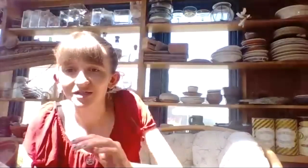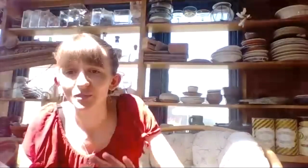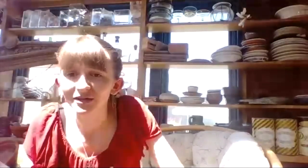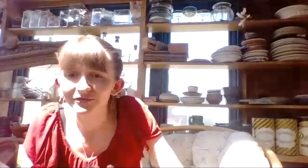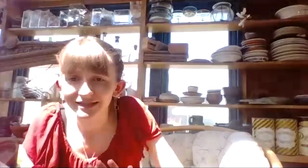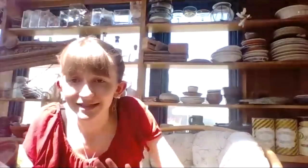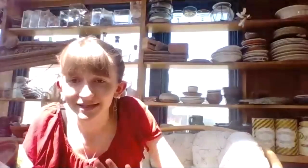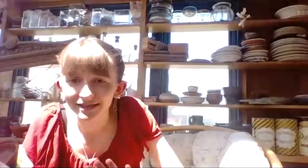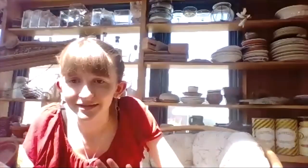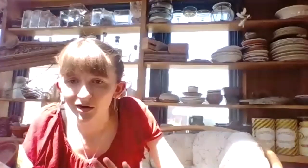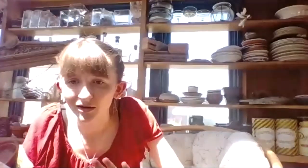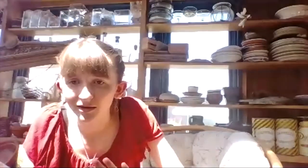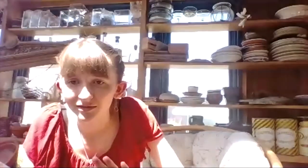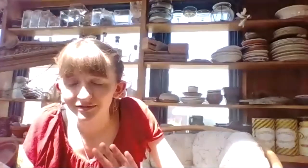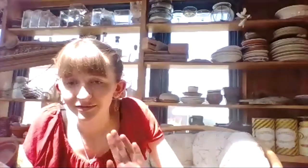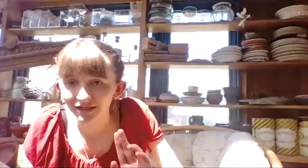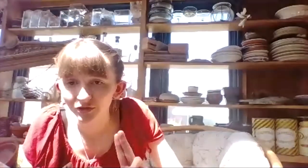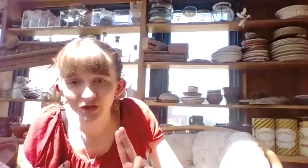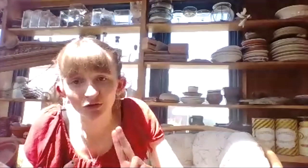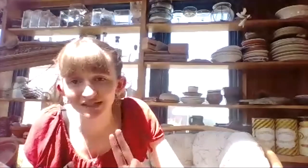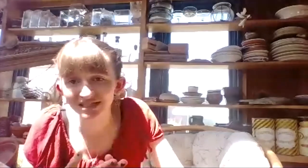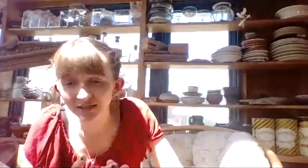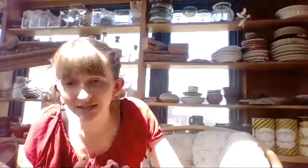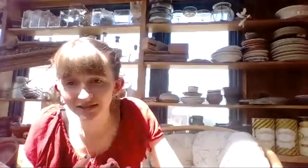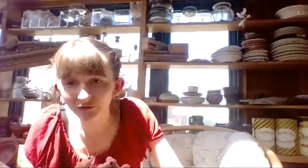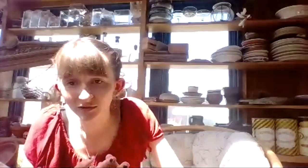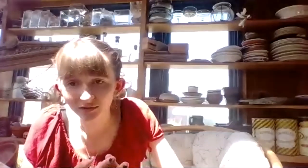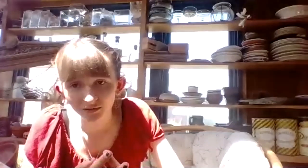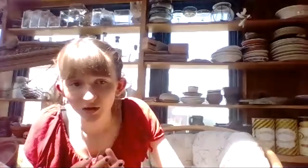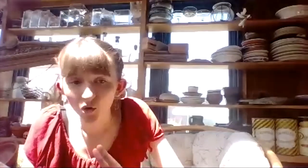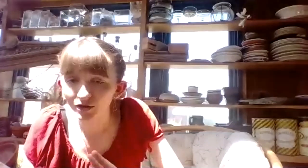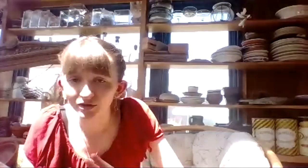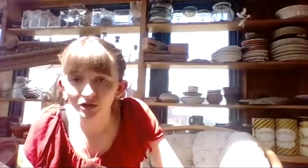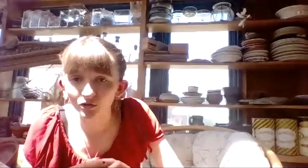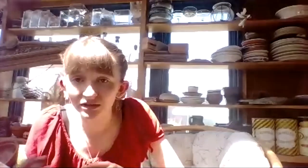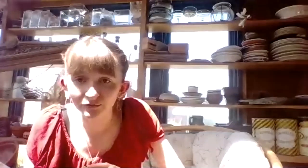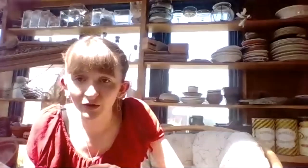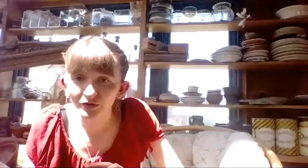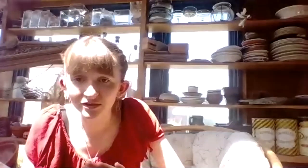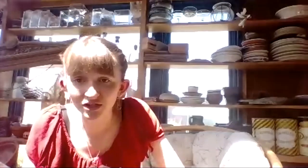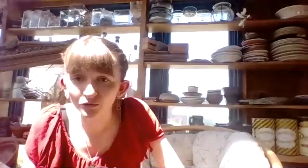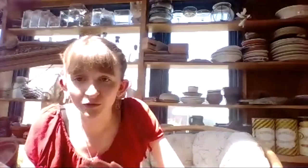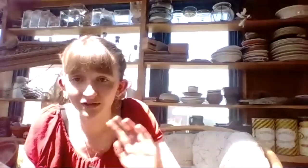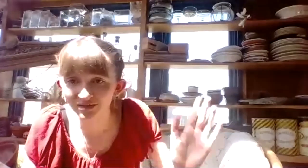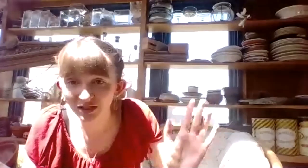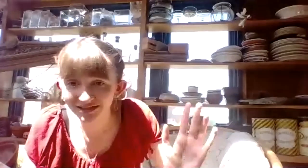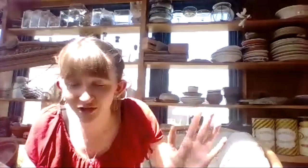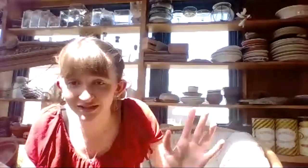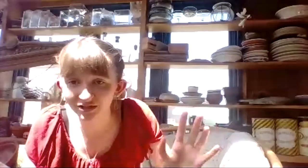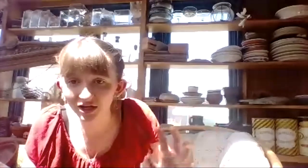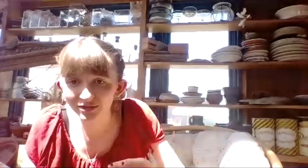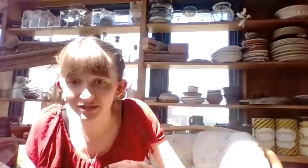because part of it is that there are like you can go to the species level, or you can go even farther. So for the